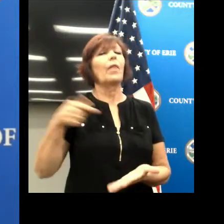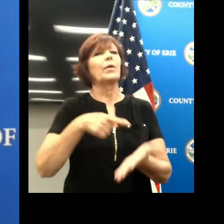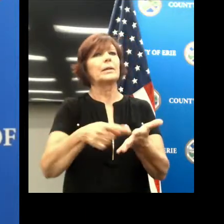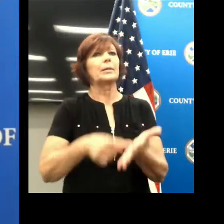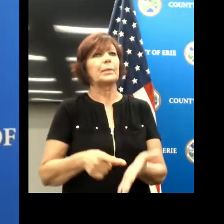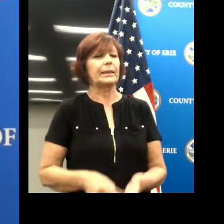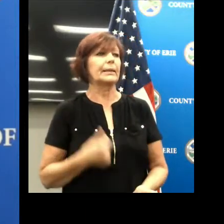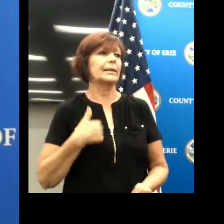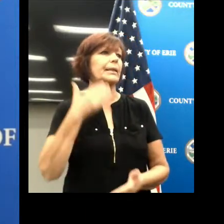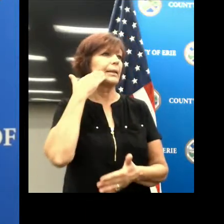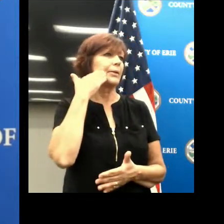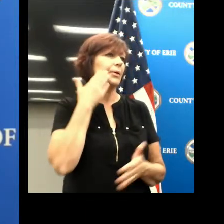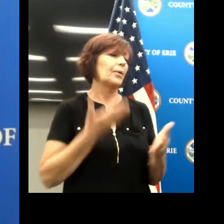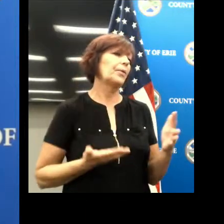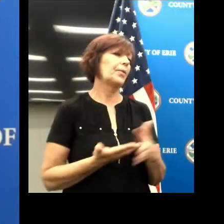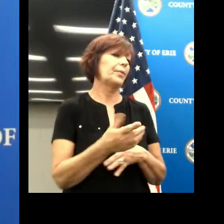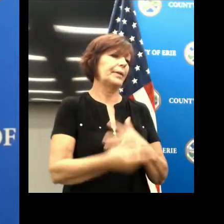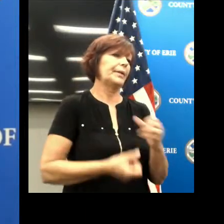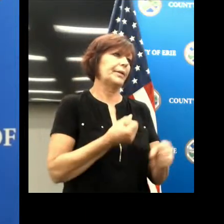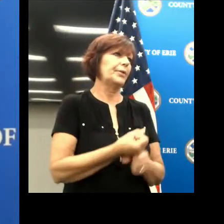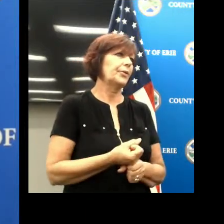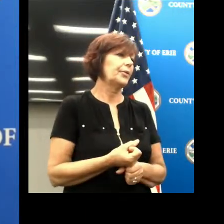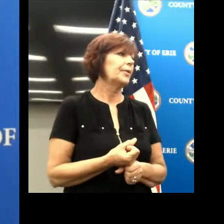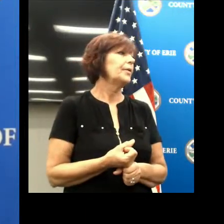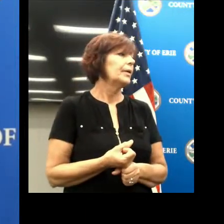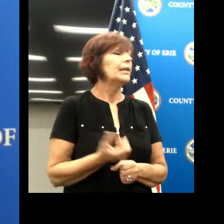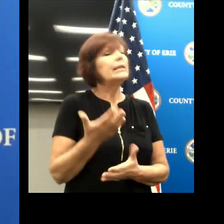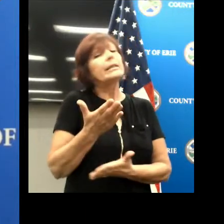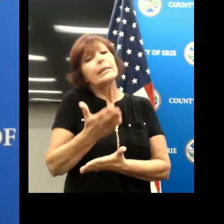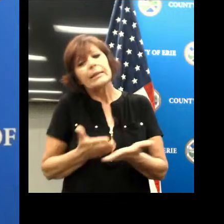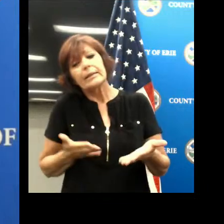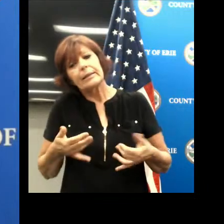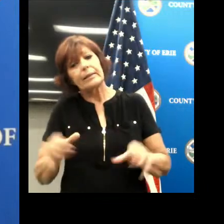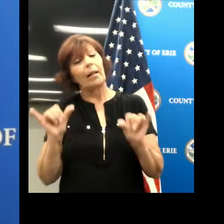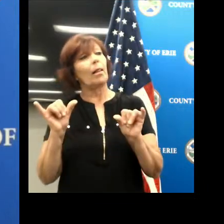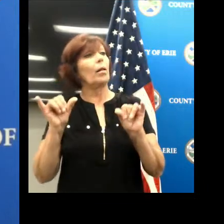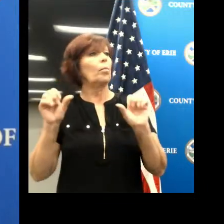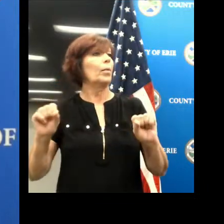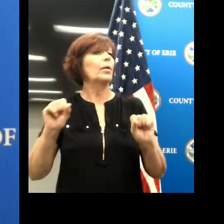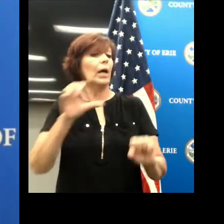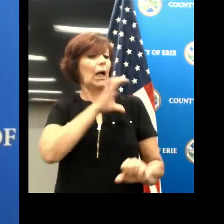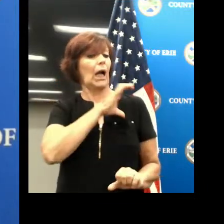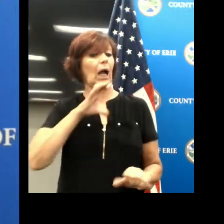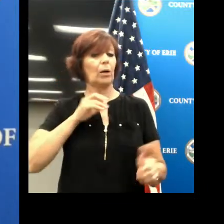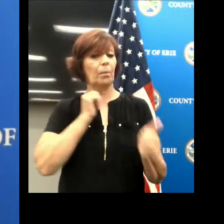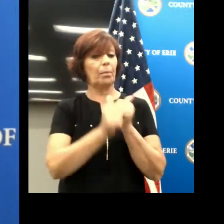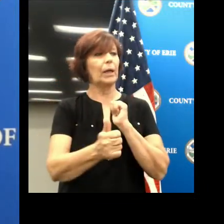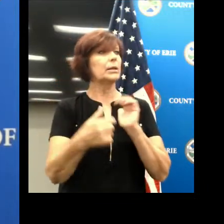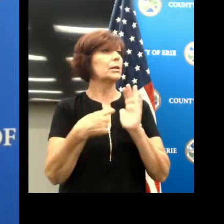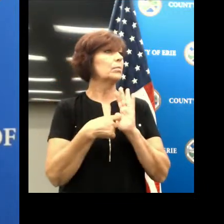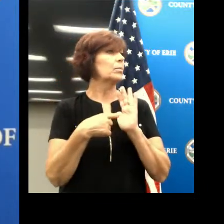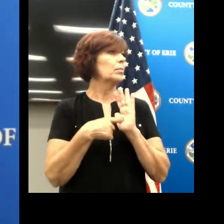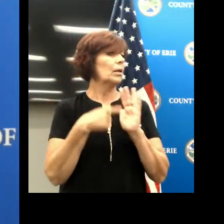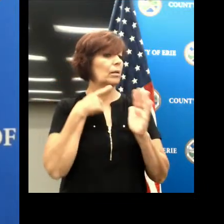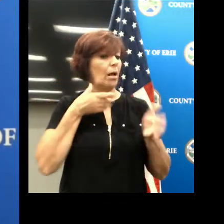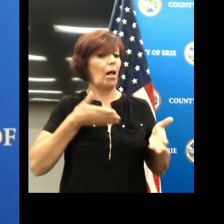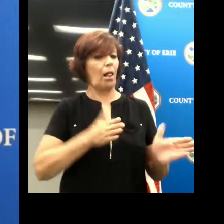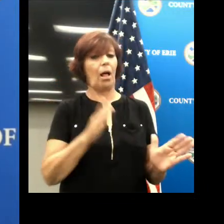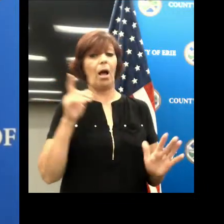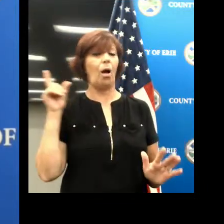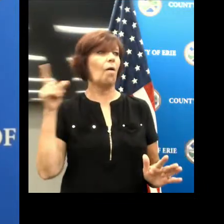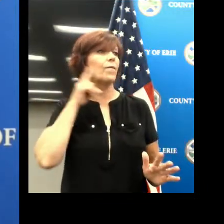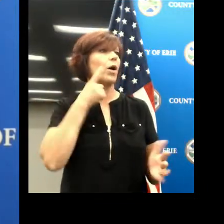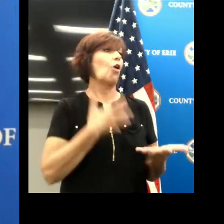that we know we're going to incur through the remainder of the year. And there is still the possibility that Congress could pass a bill allowing us to use that funding to offset our